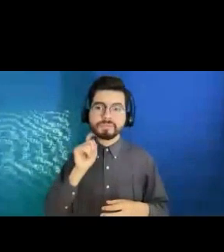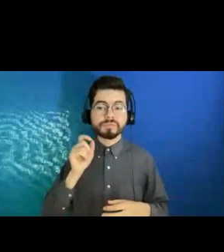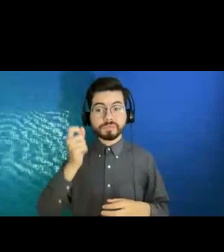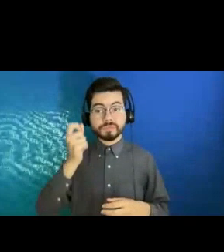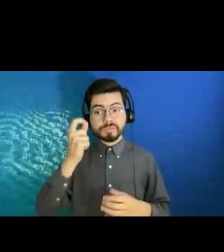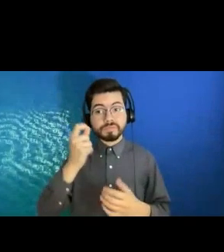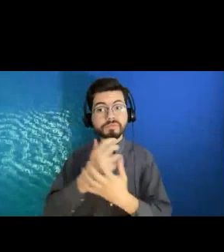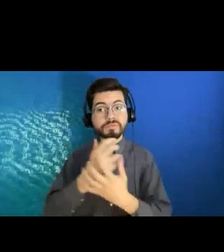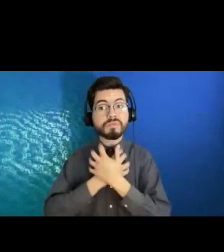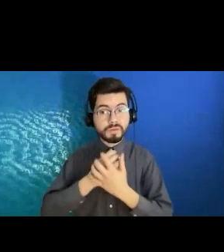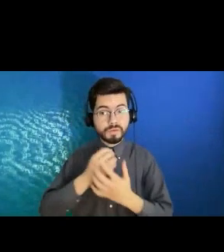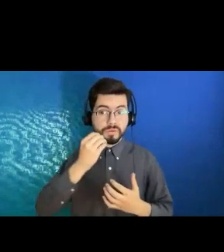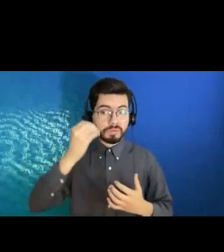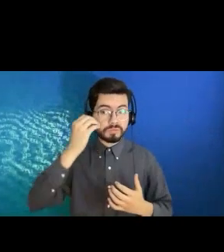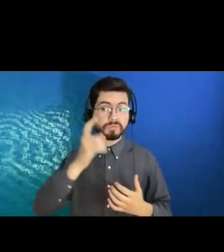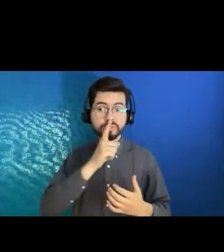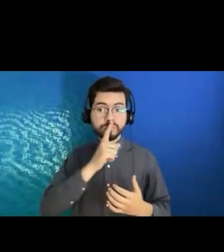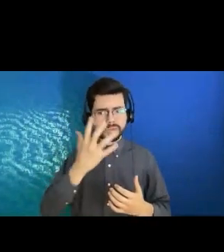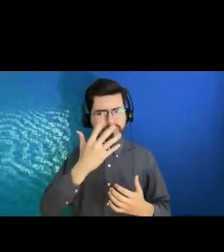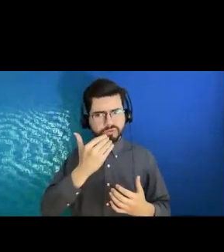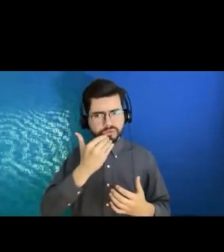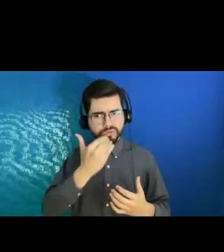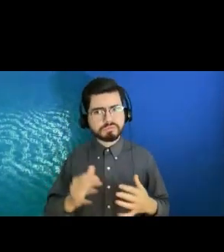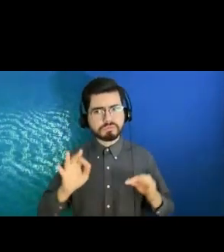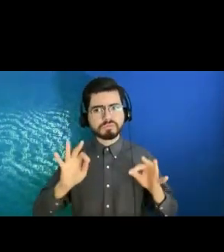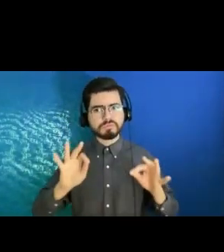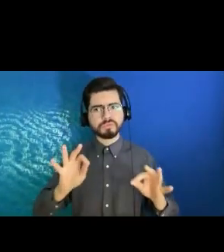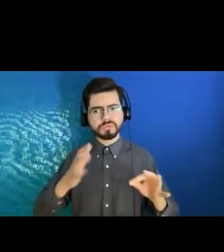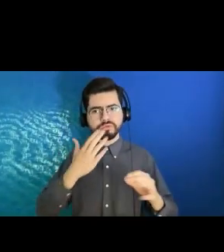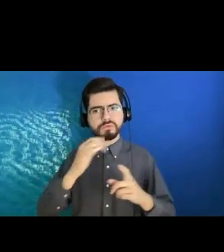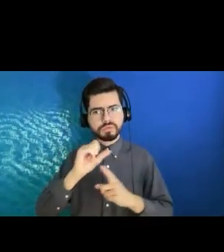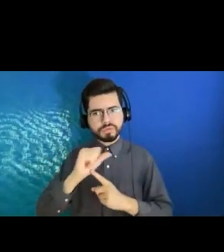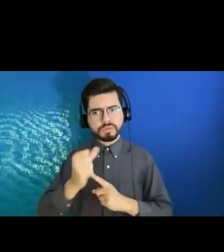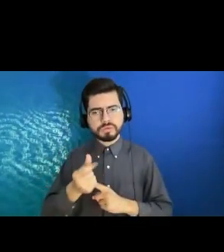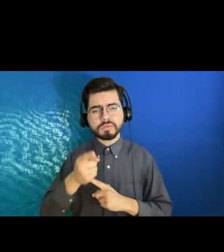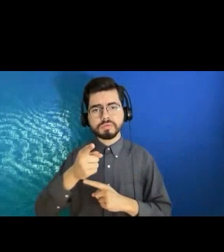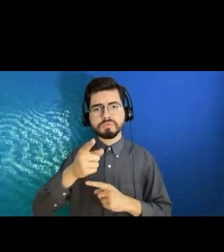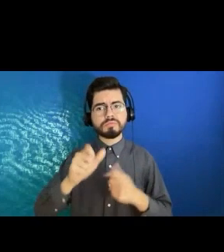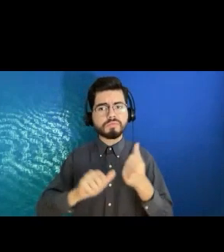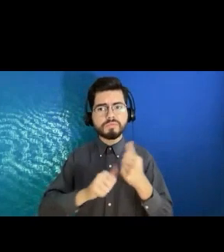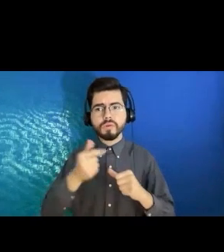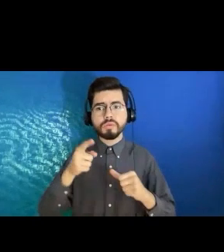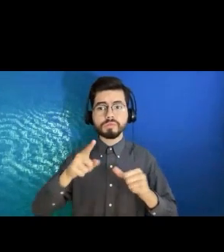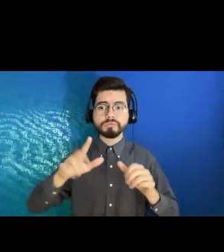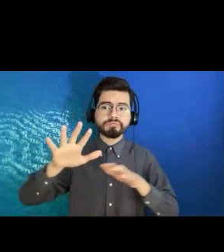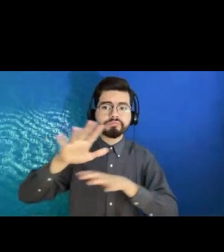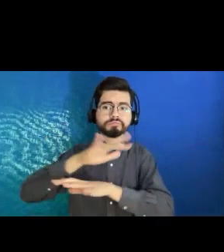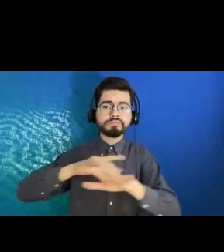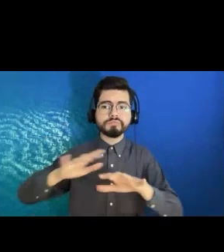you can see bears have most of the park that's unpaved, undeveloped.